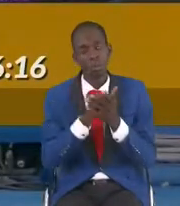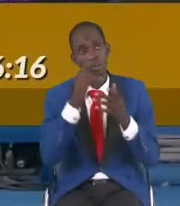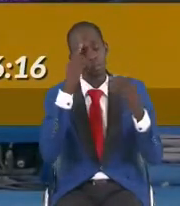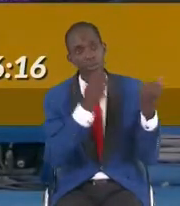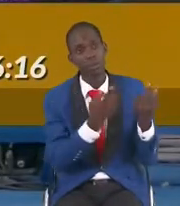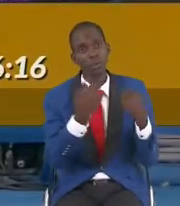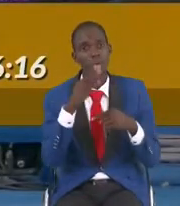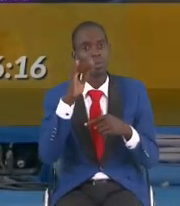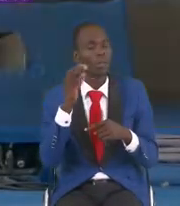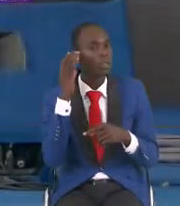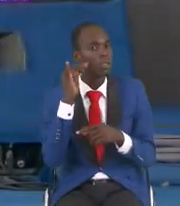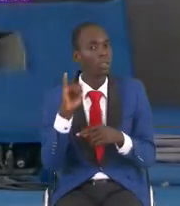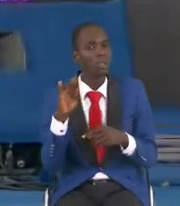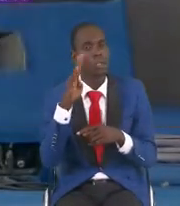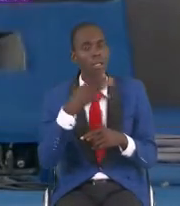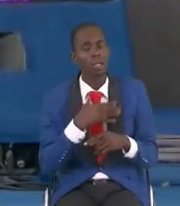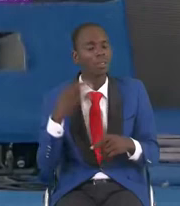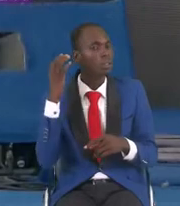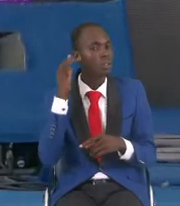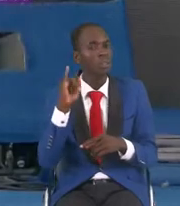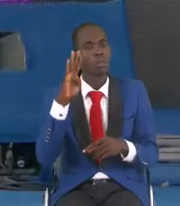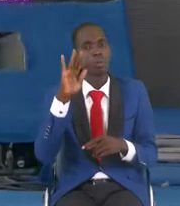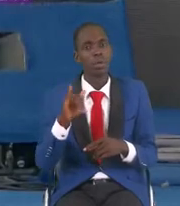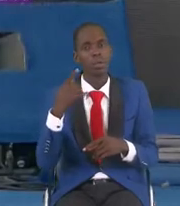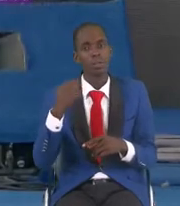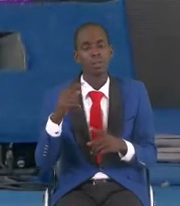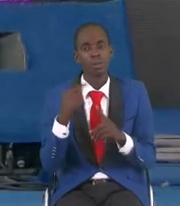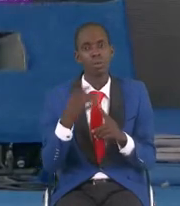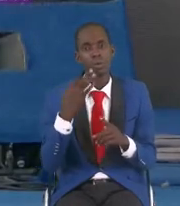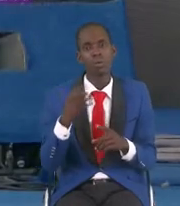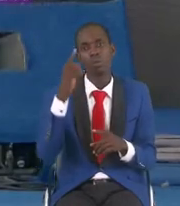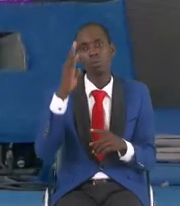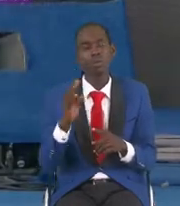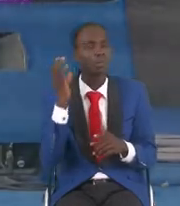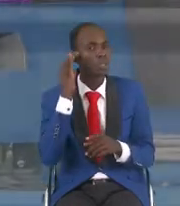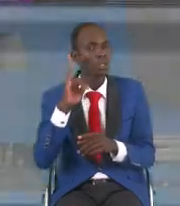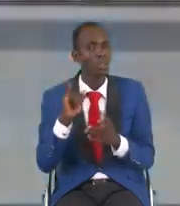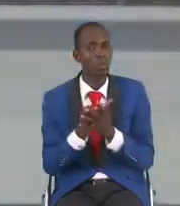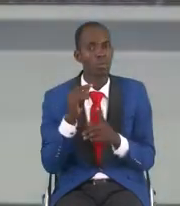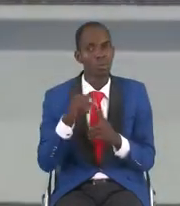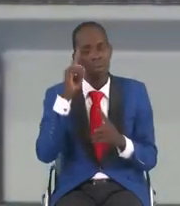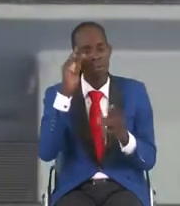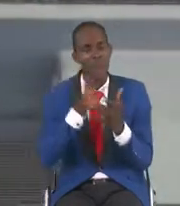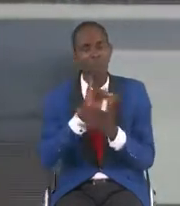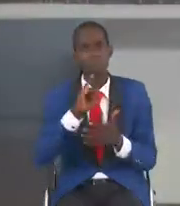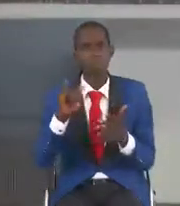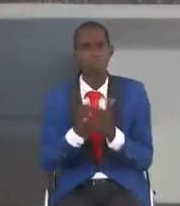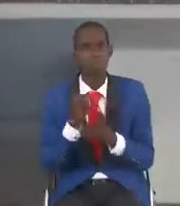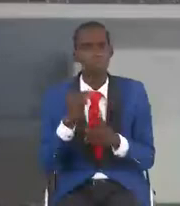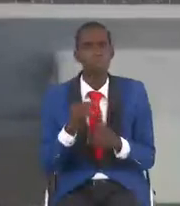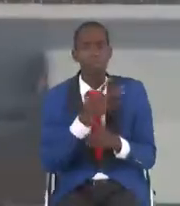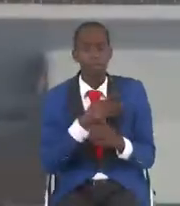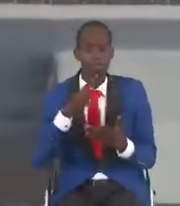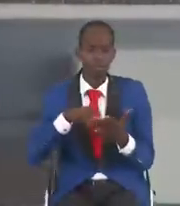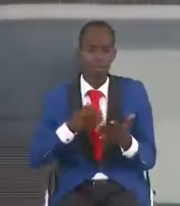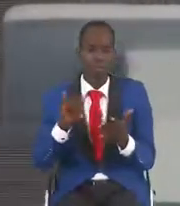hearing by the word of God. You are hearing that word, and you are believing that word, and you are reading that